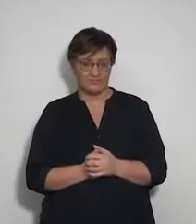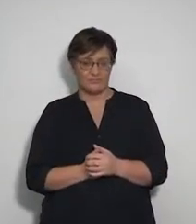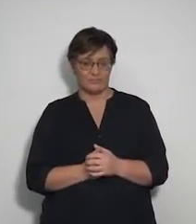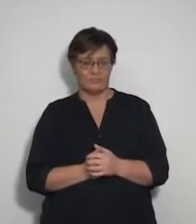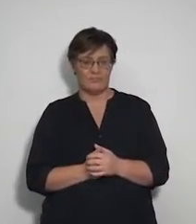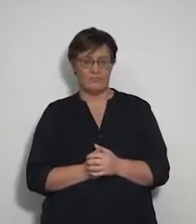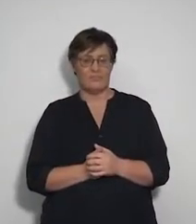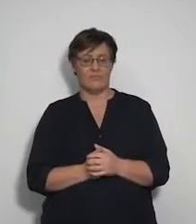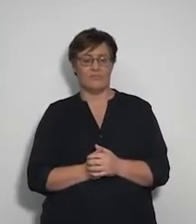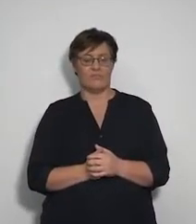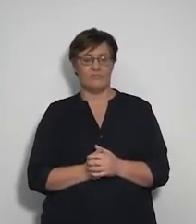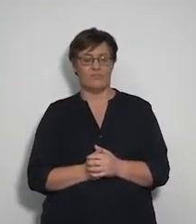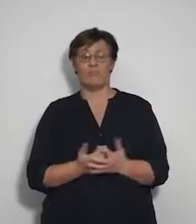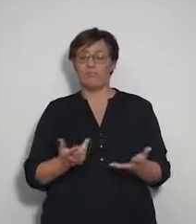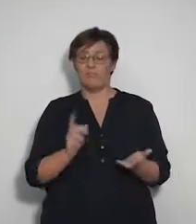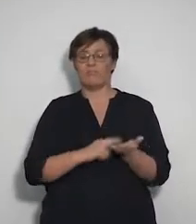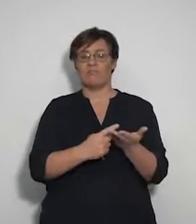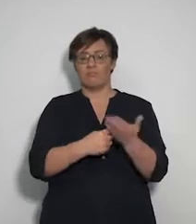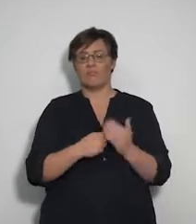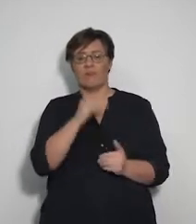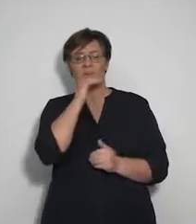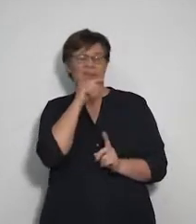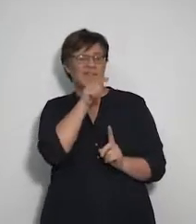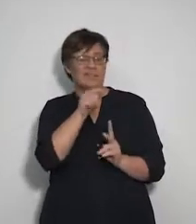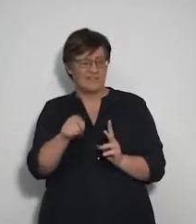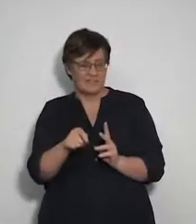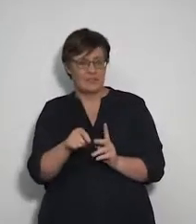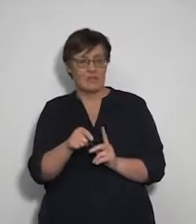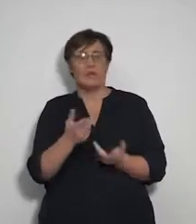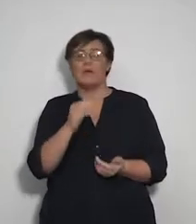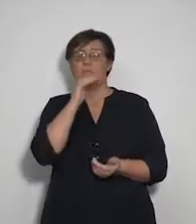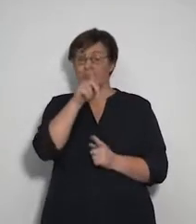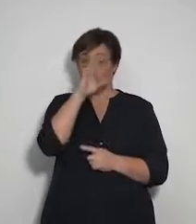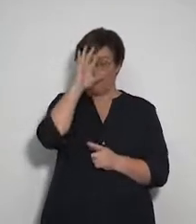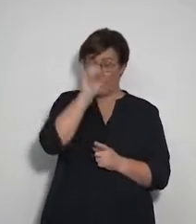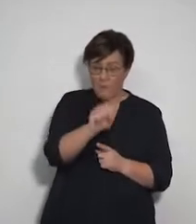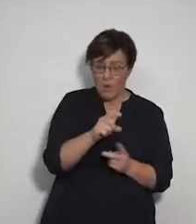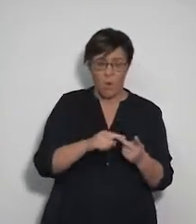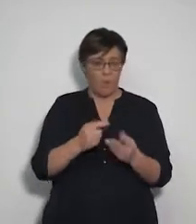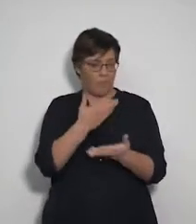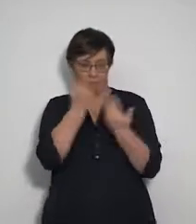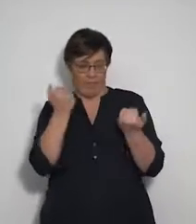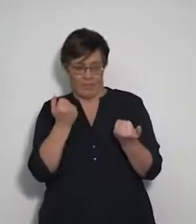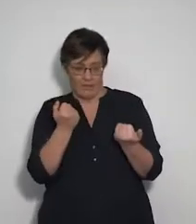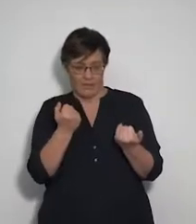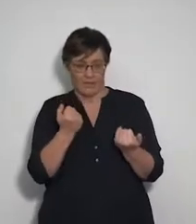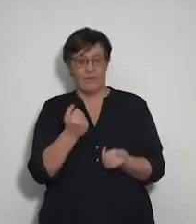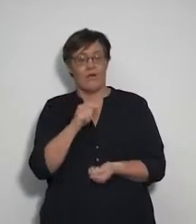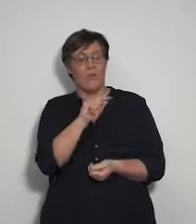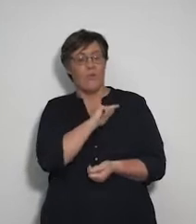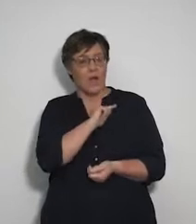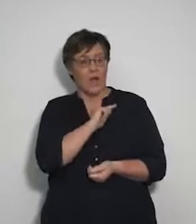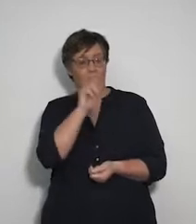the process. So when we talk of definitions, remember, it's either you remember or you don't, okay, because it is